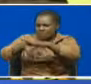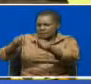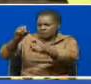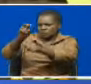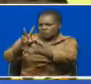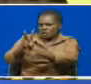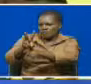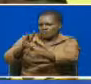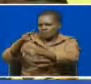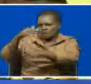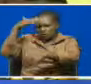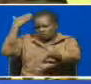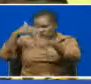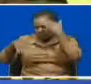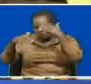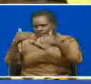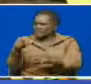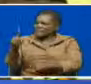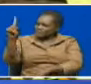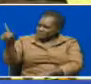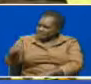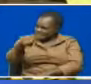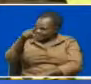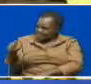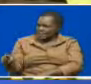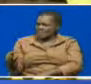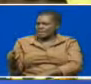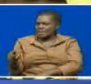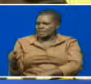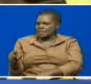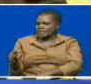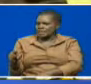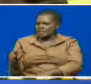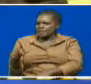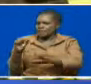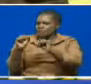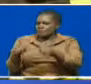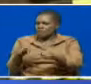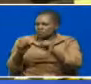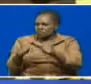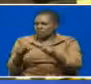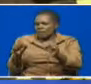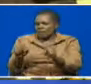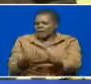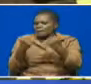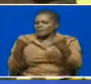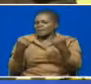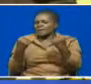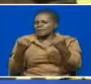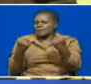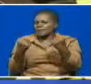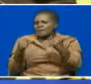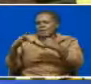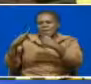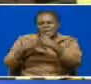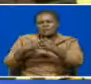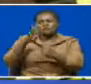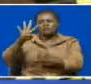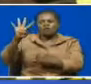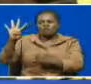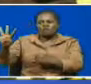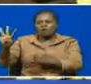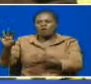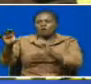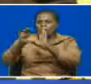secondary school, that this thing is wrong. In fact, it should even reach a point where in the 844 system, in